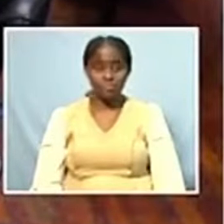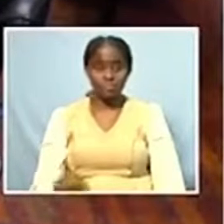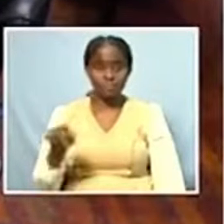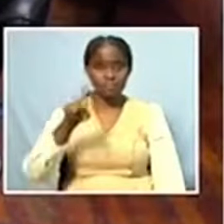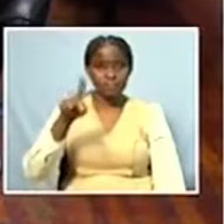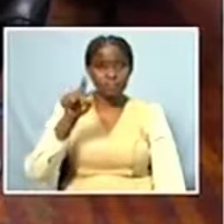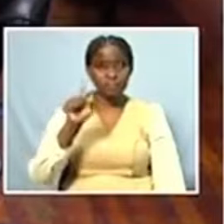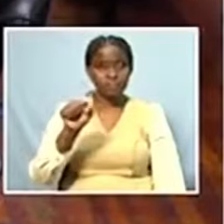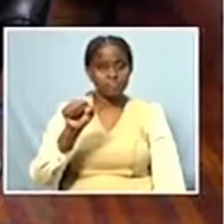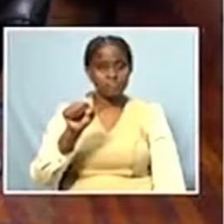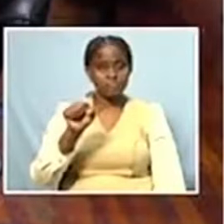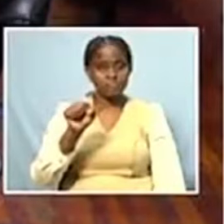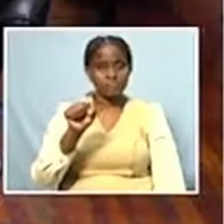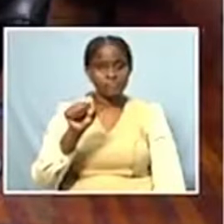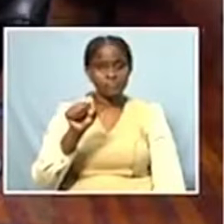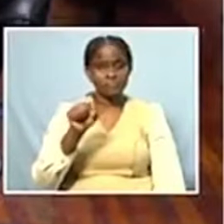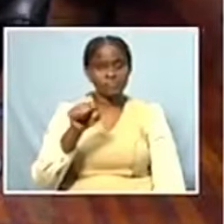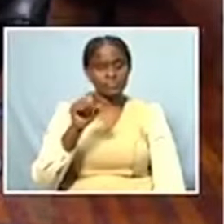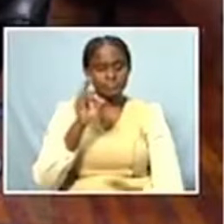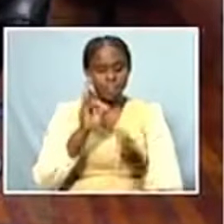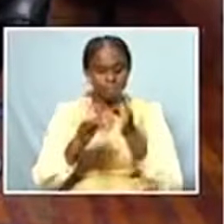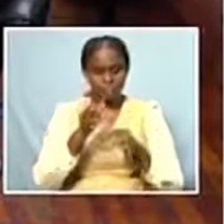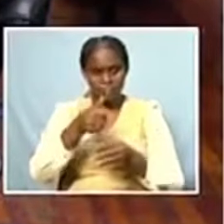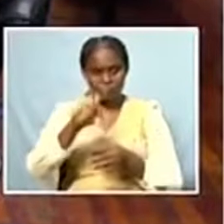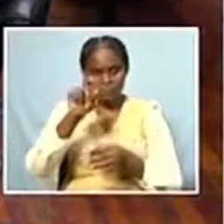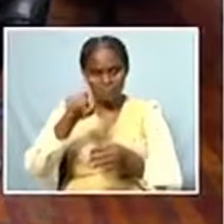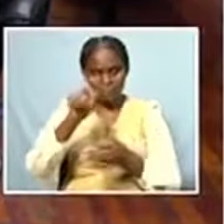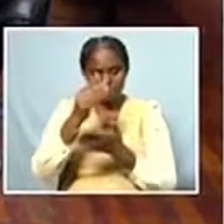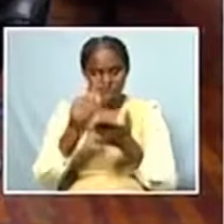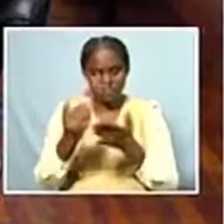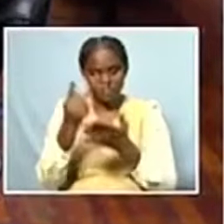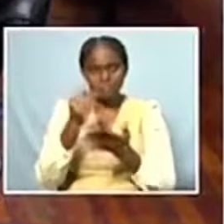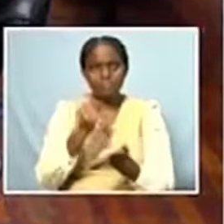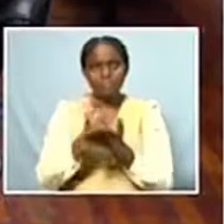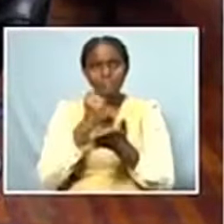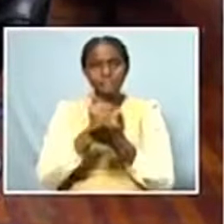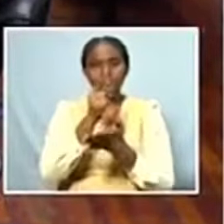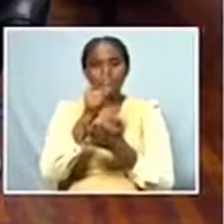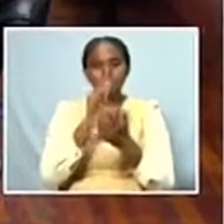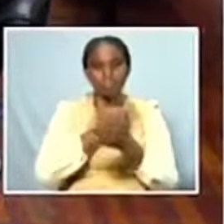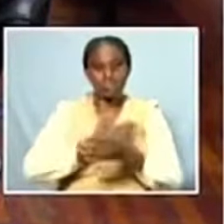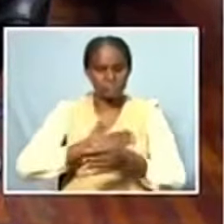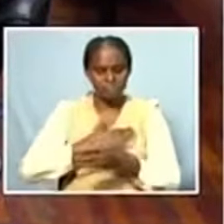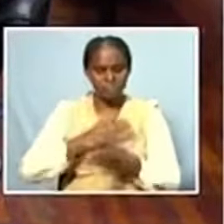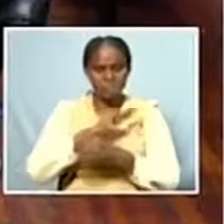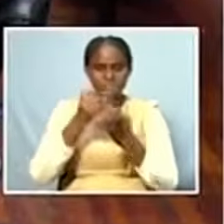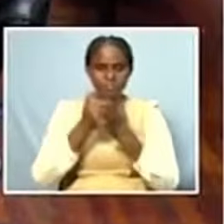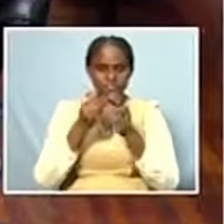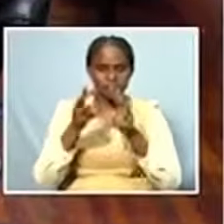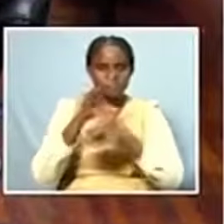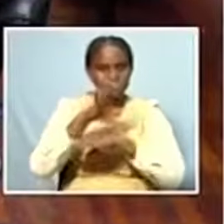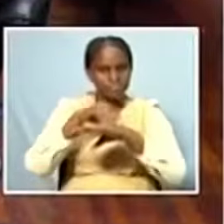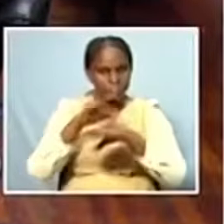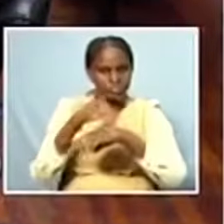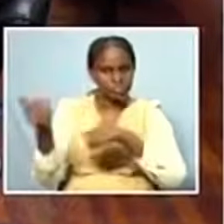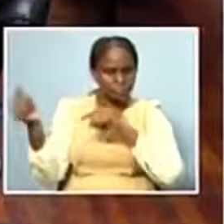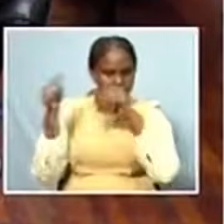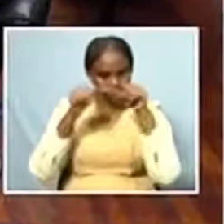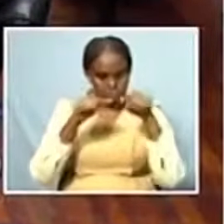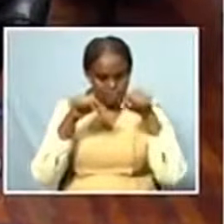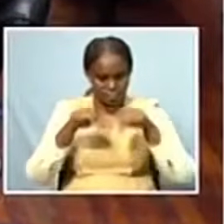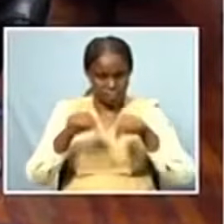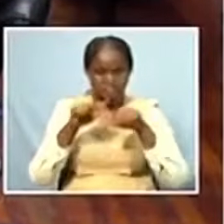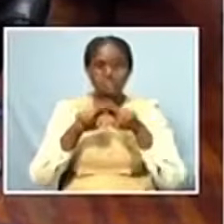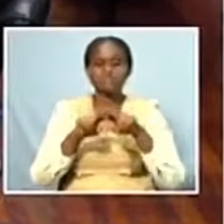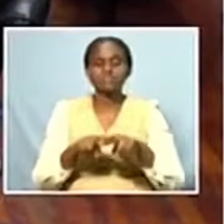PS, if you need someone to help you, please, by all means, call them to come and sit.